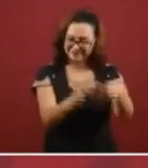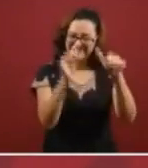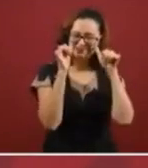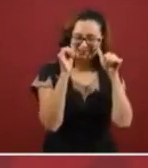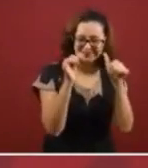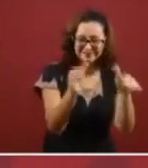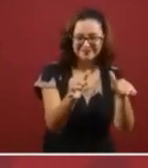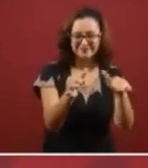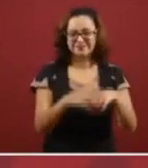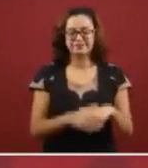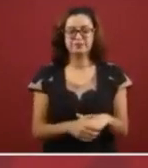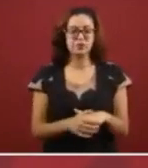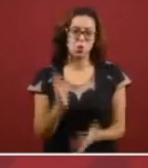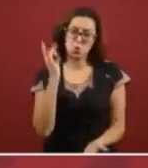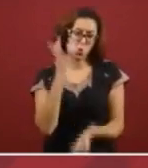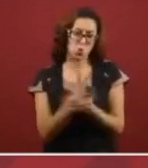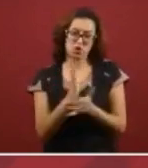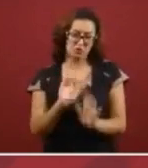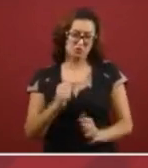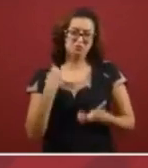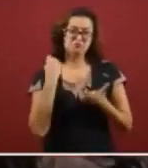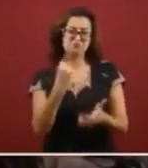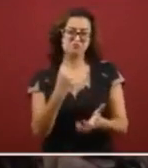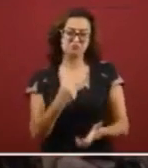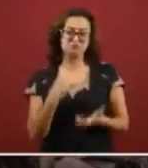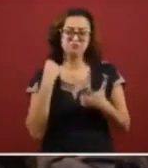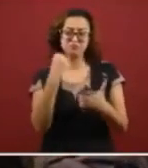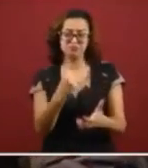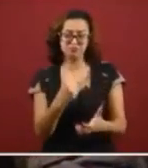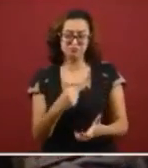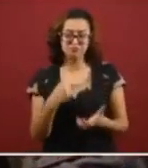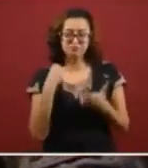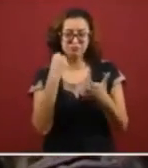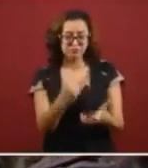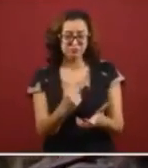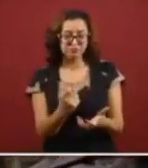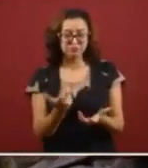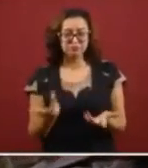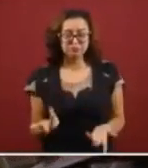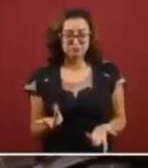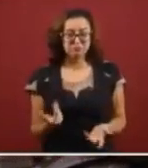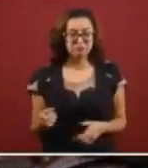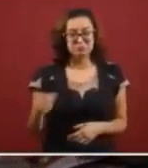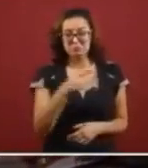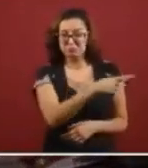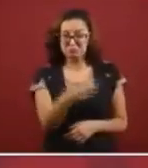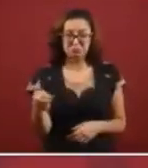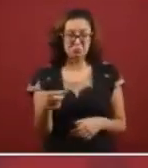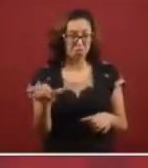Listen well, conservative. You give the budgets, the money,